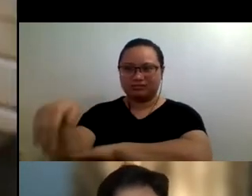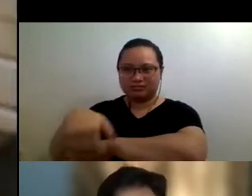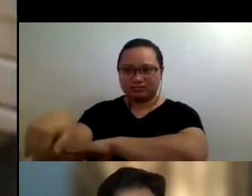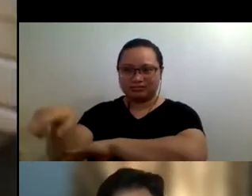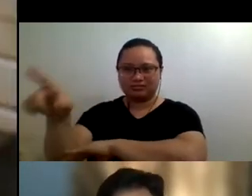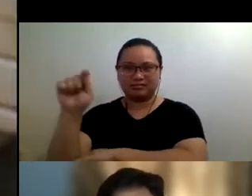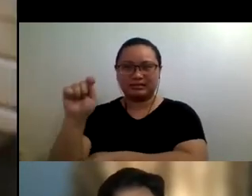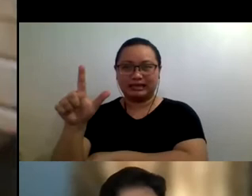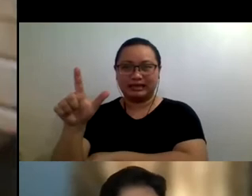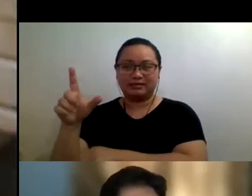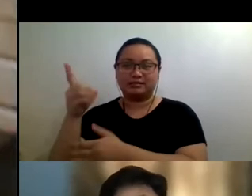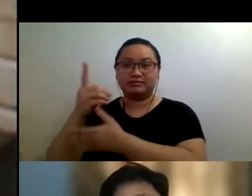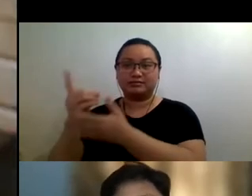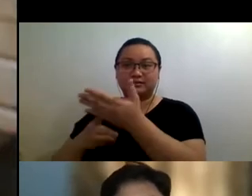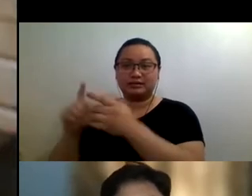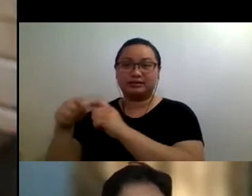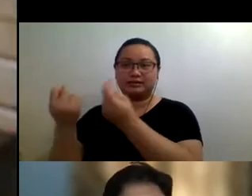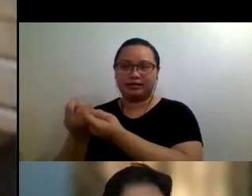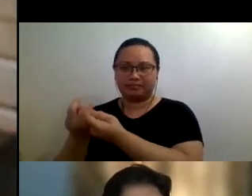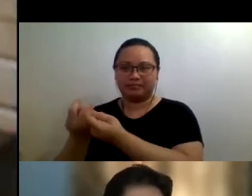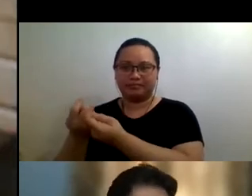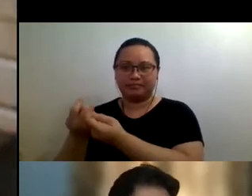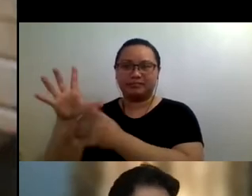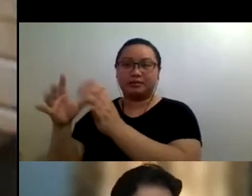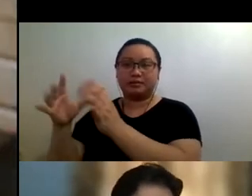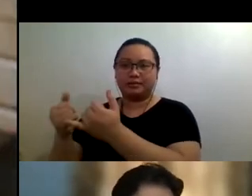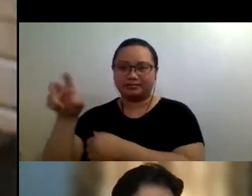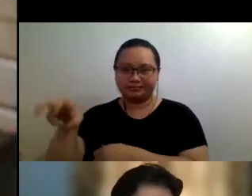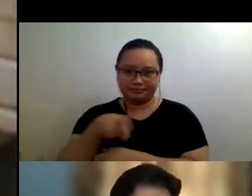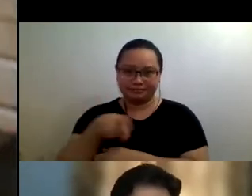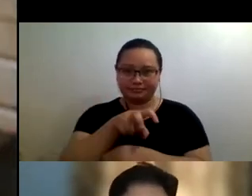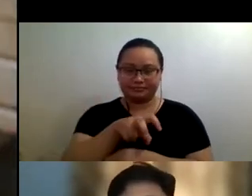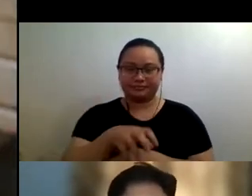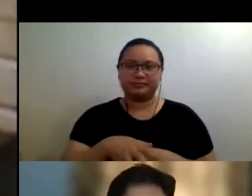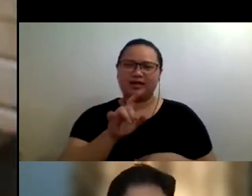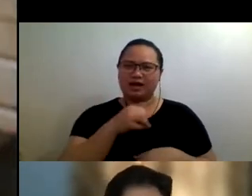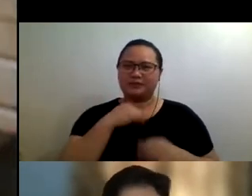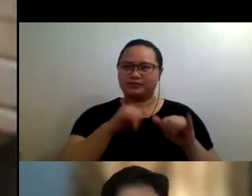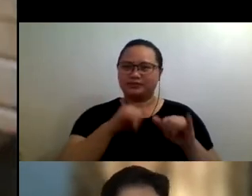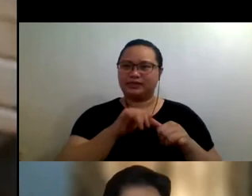the design team of a property company. By then, I've been with Benilde for over a year, and